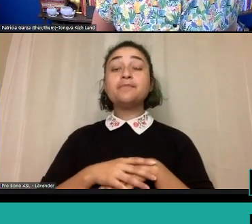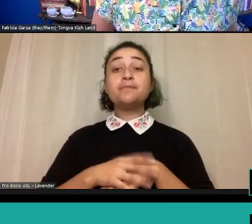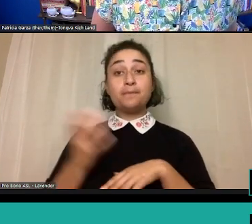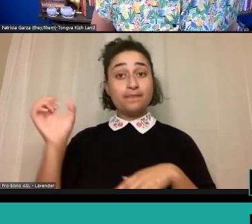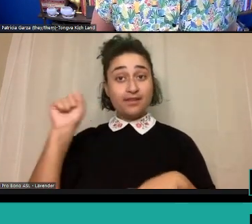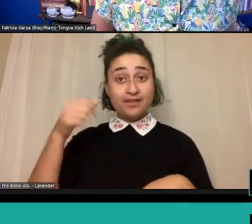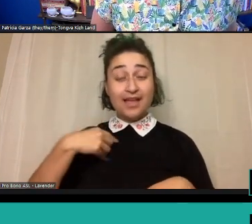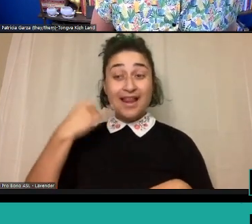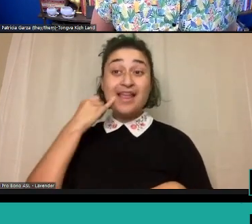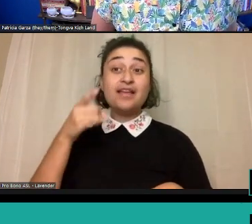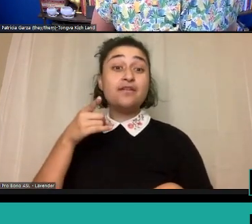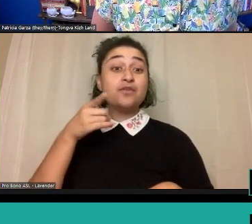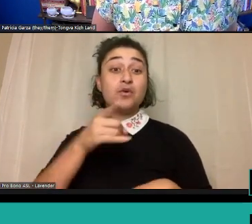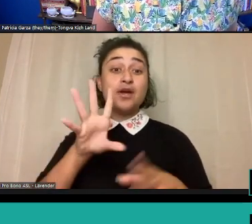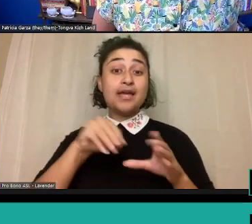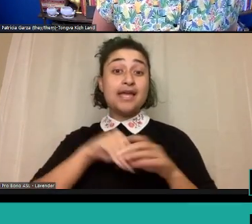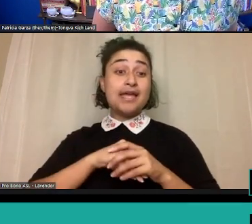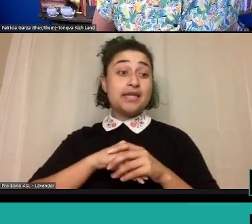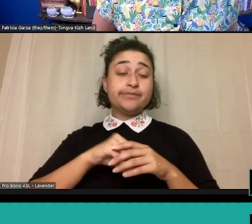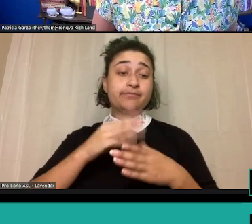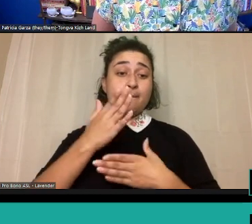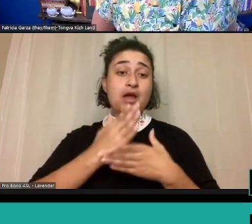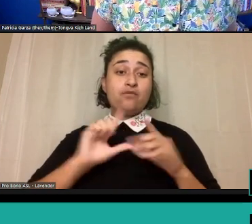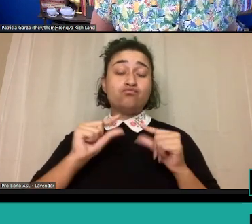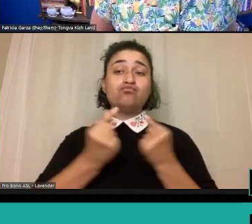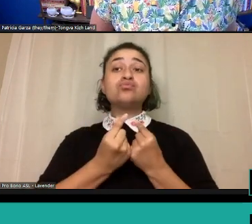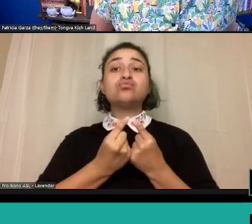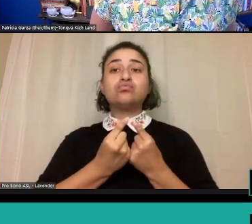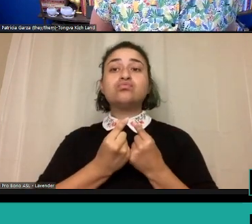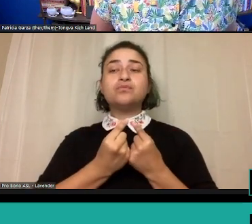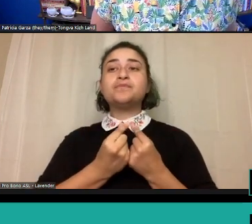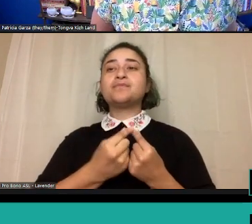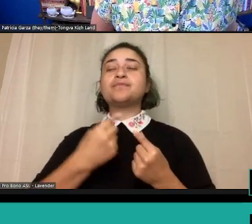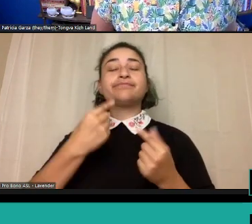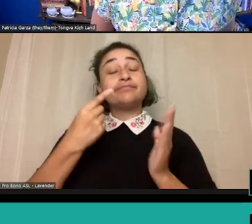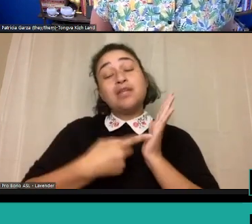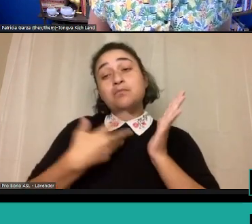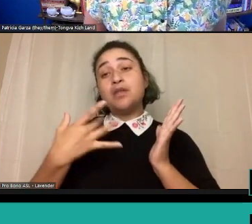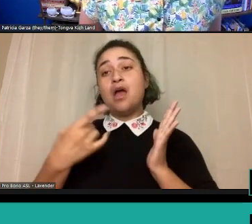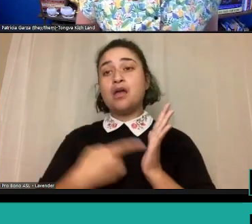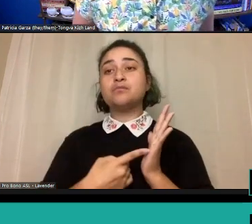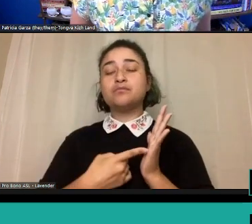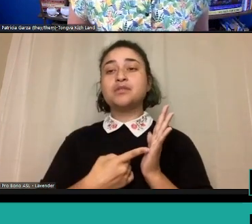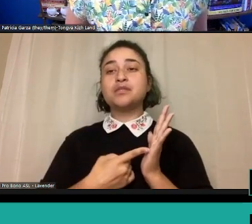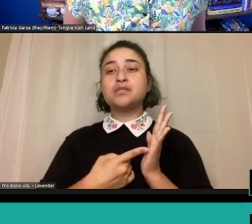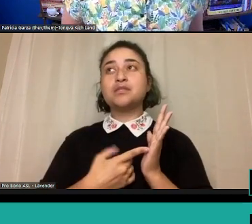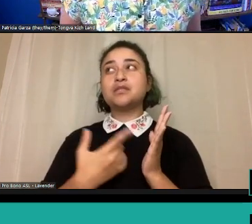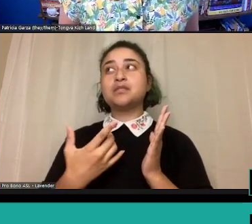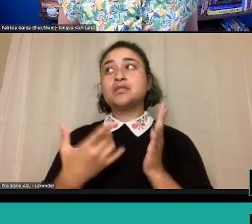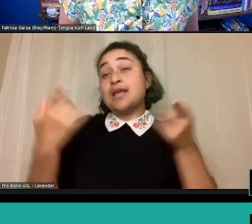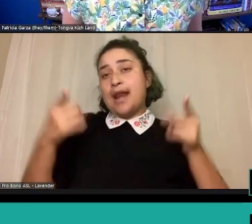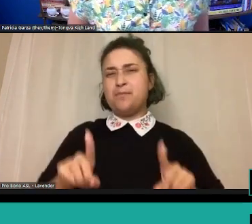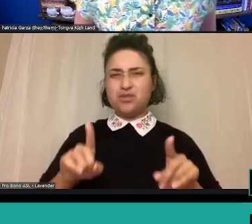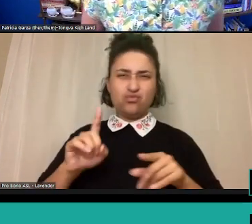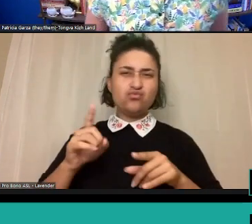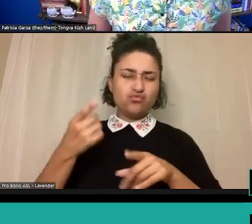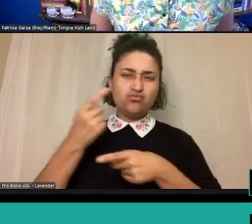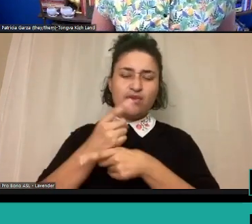you are in a collective, you know, I like Patricia, you said sometimes, and it just happens, right?